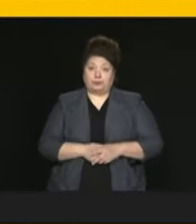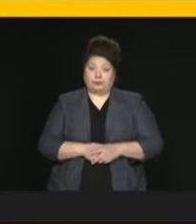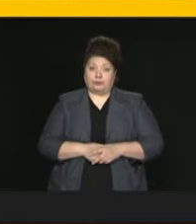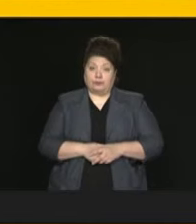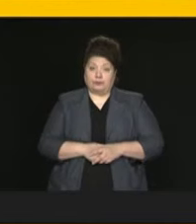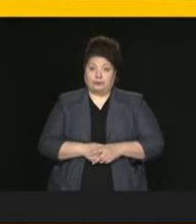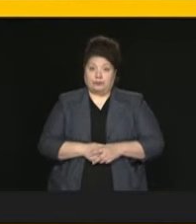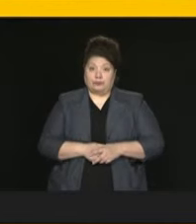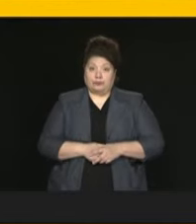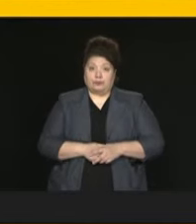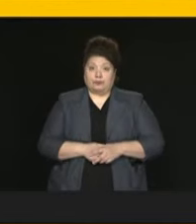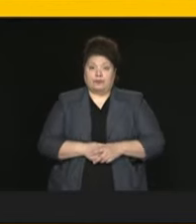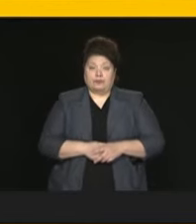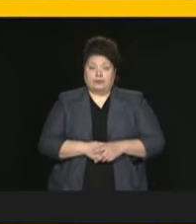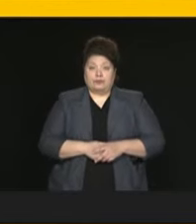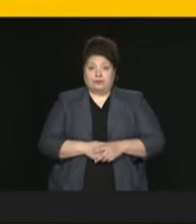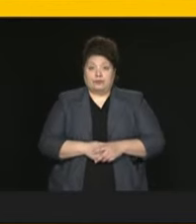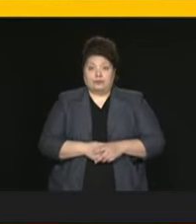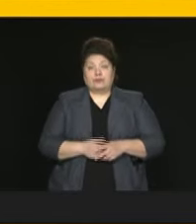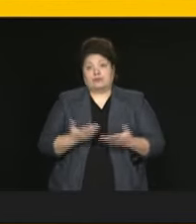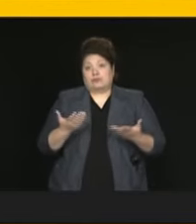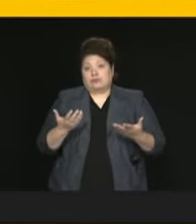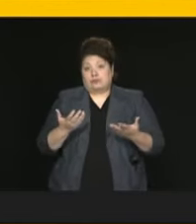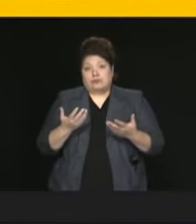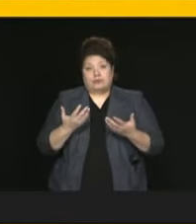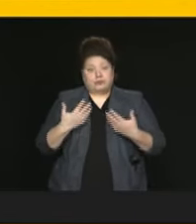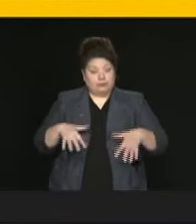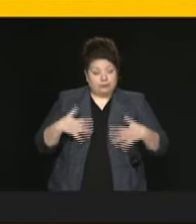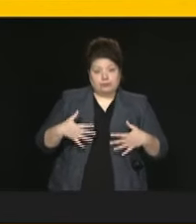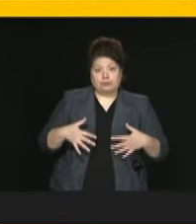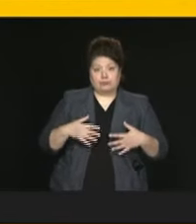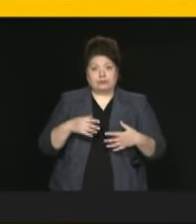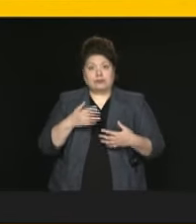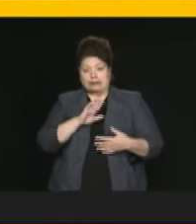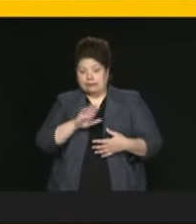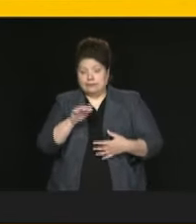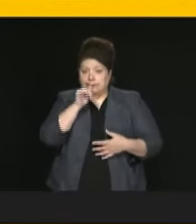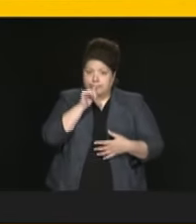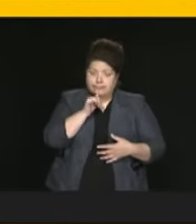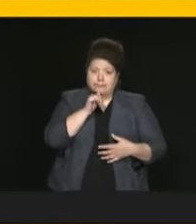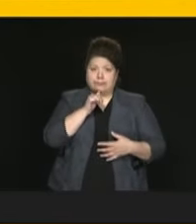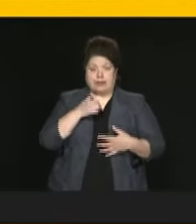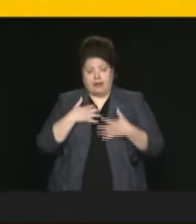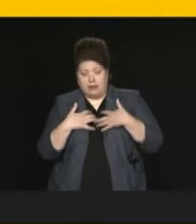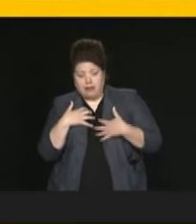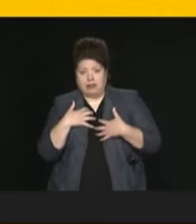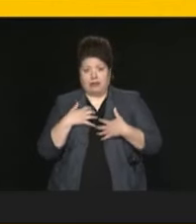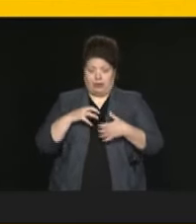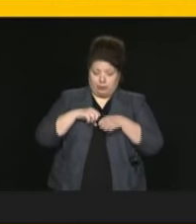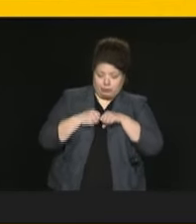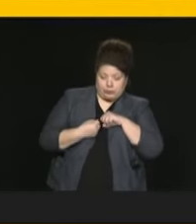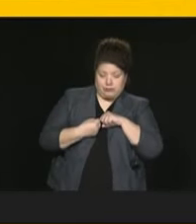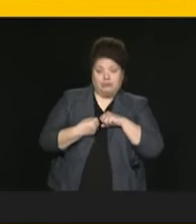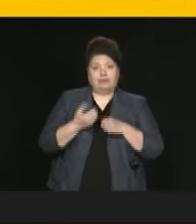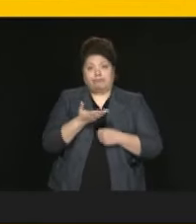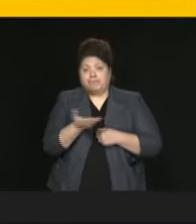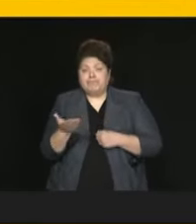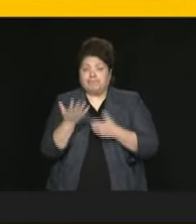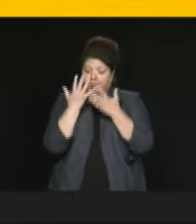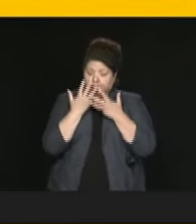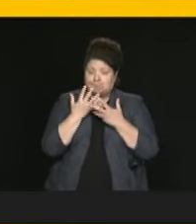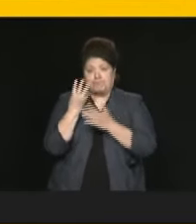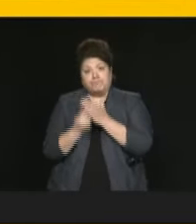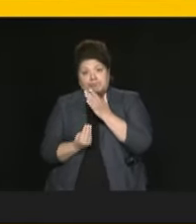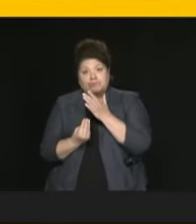It's hard to calculate the hardships endured and the grief that remains for those that we've lost. Canada's older adults are the keepers